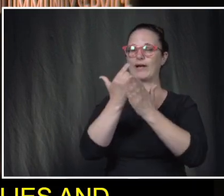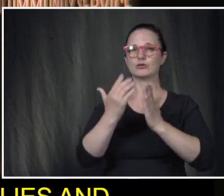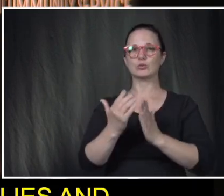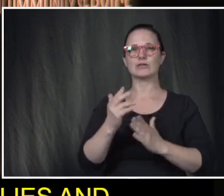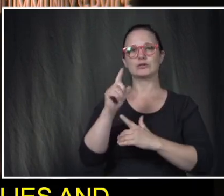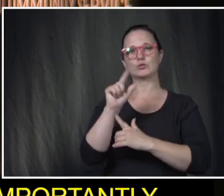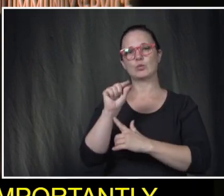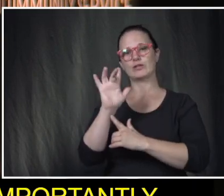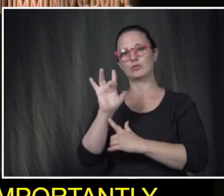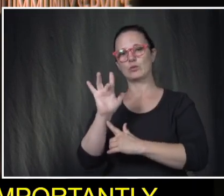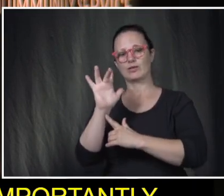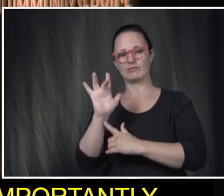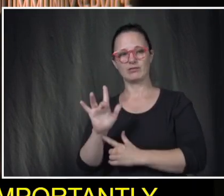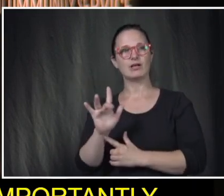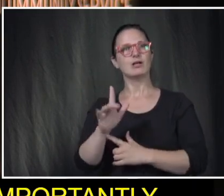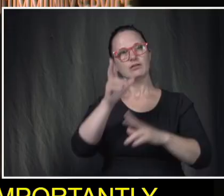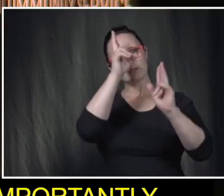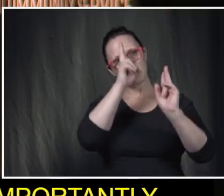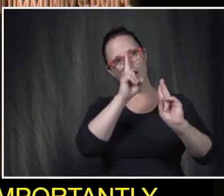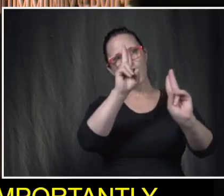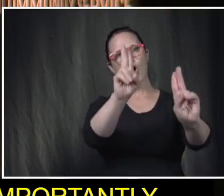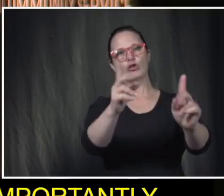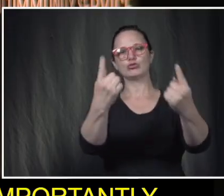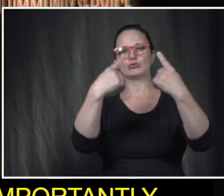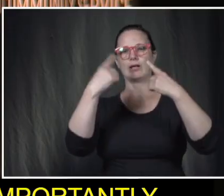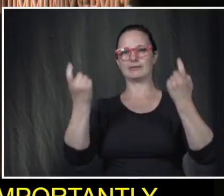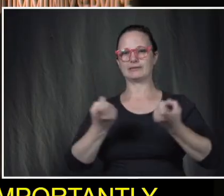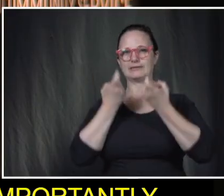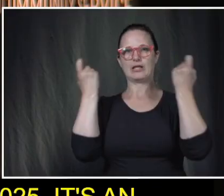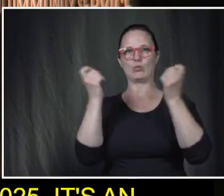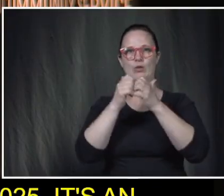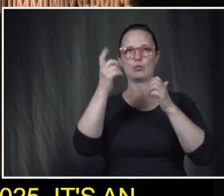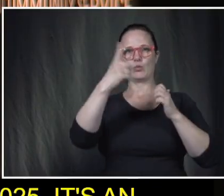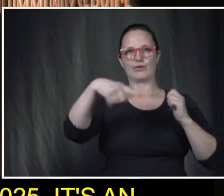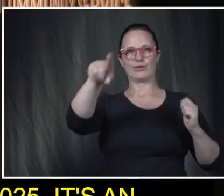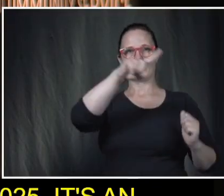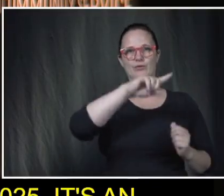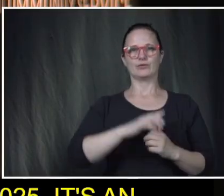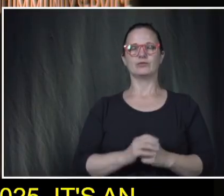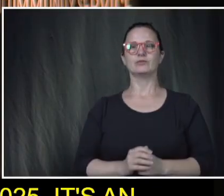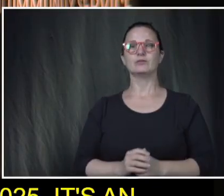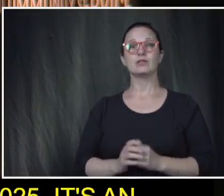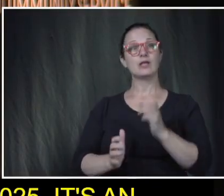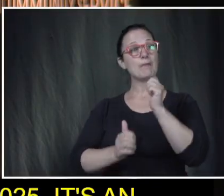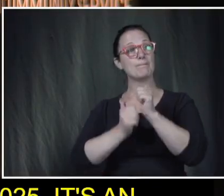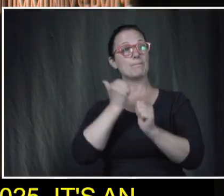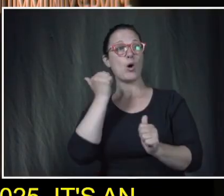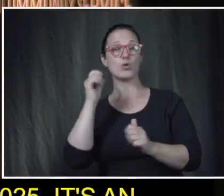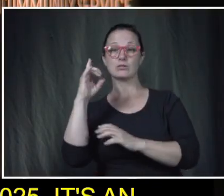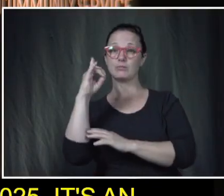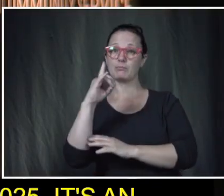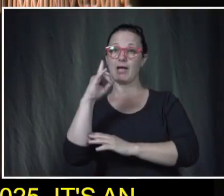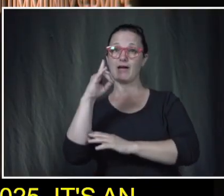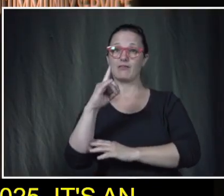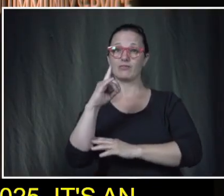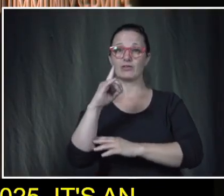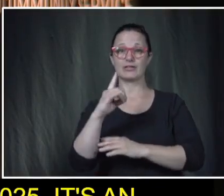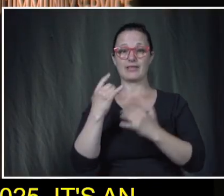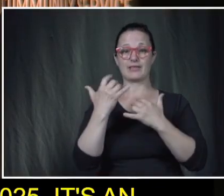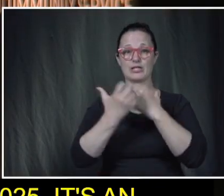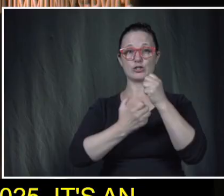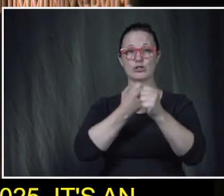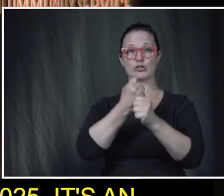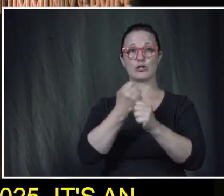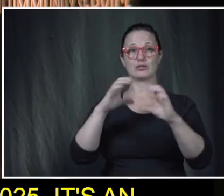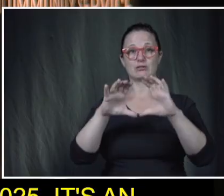2025. It's an honor to be here to celebrate with you. Like most Mavericks in this year's graduating